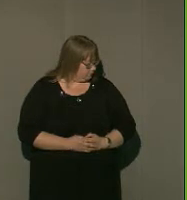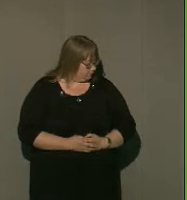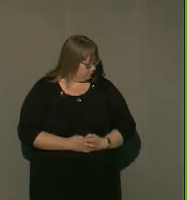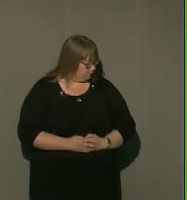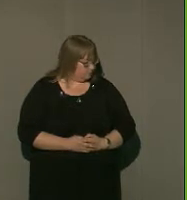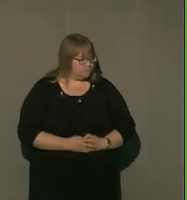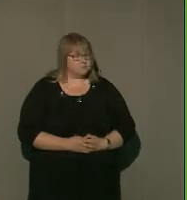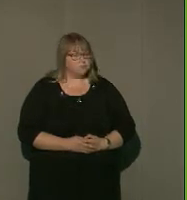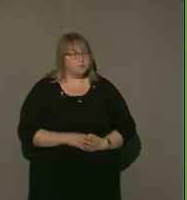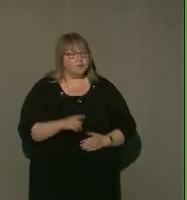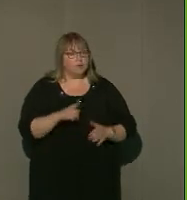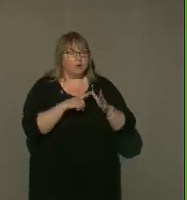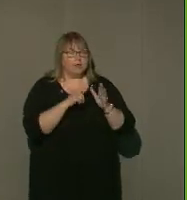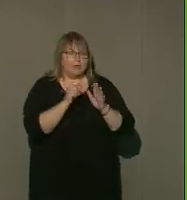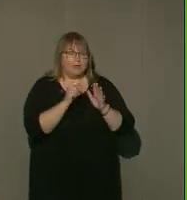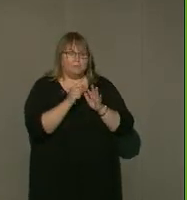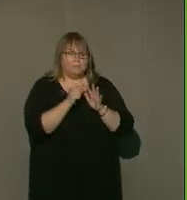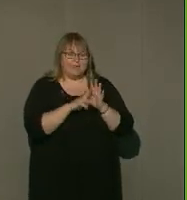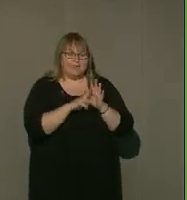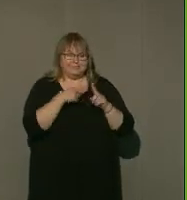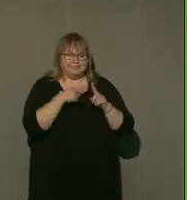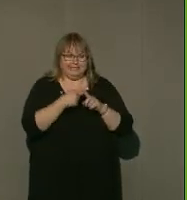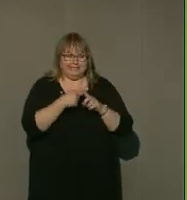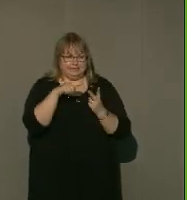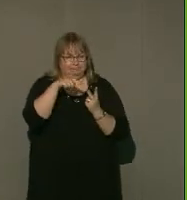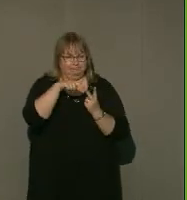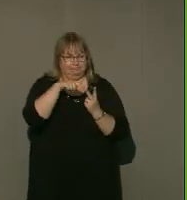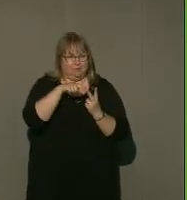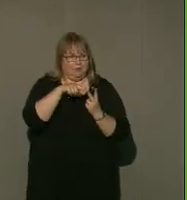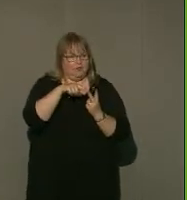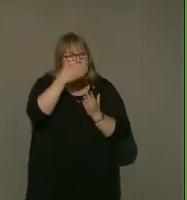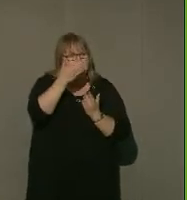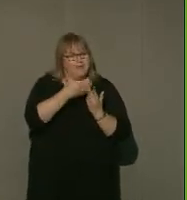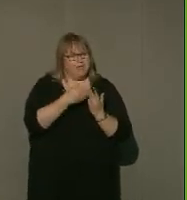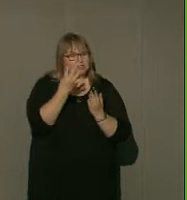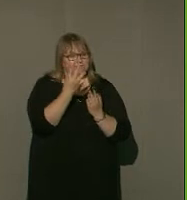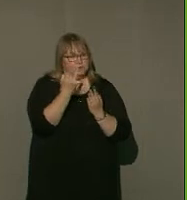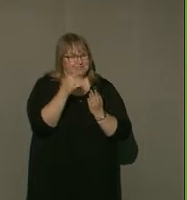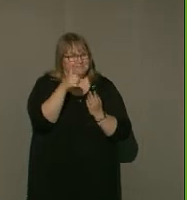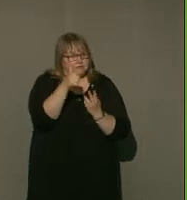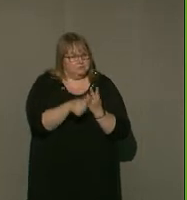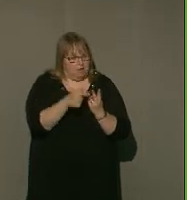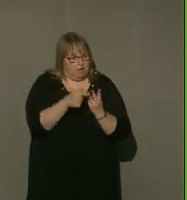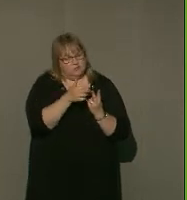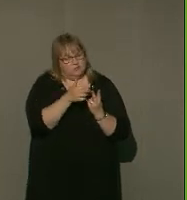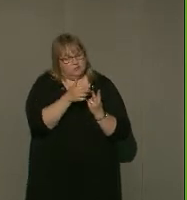In the appendix, yeah. The appendix starts at page 47.